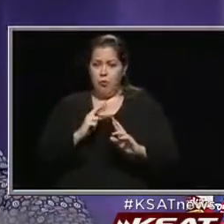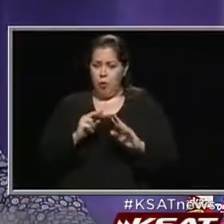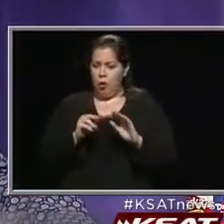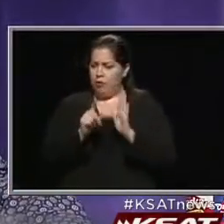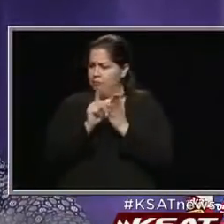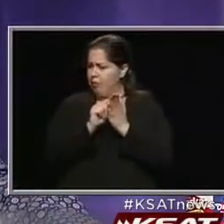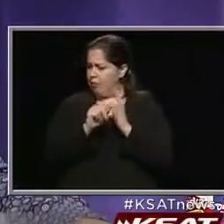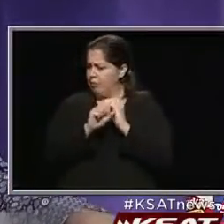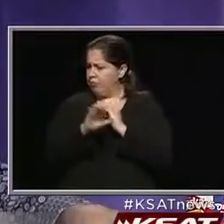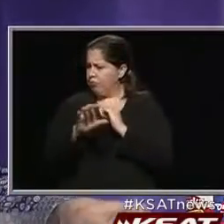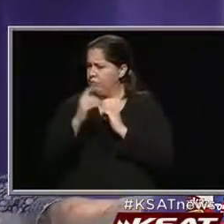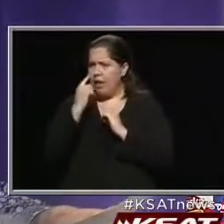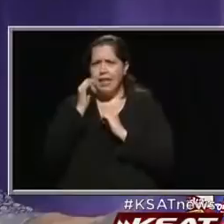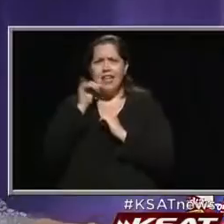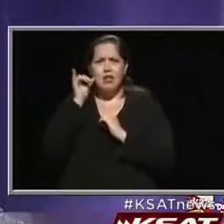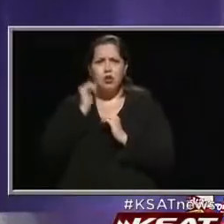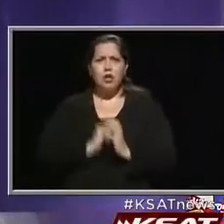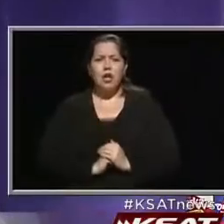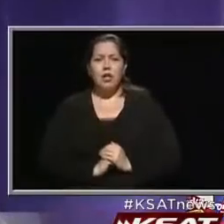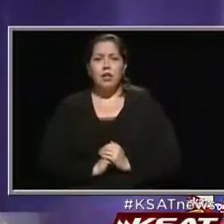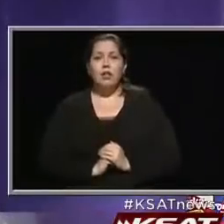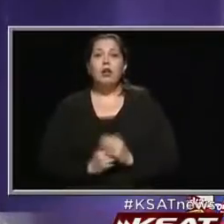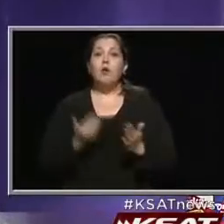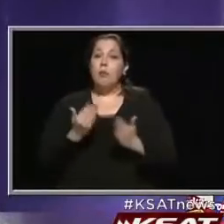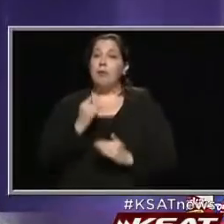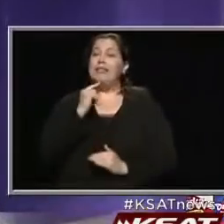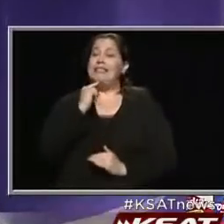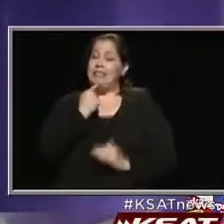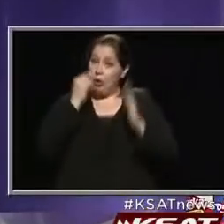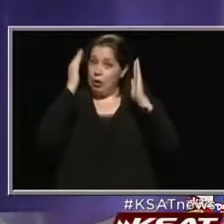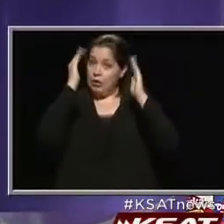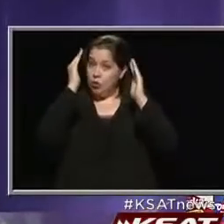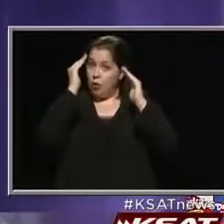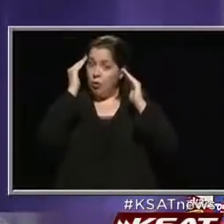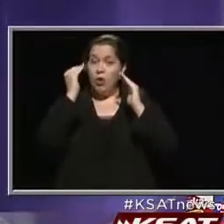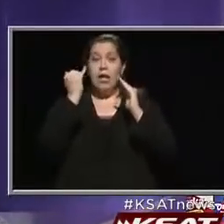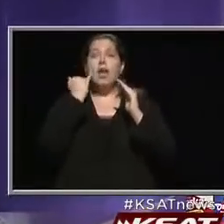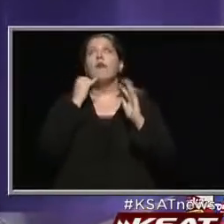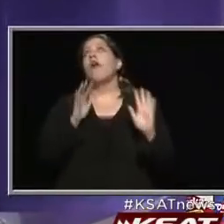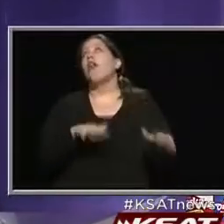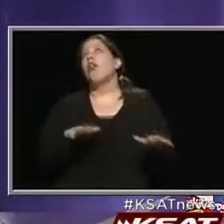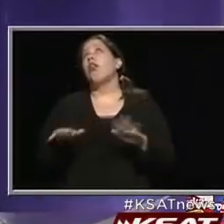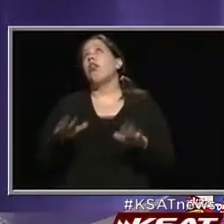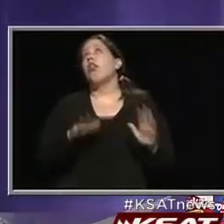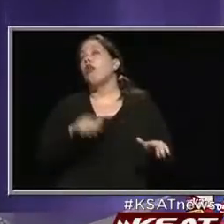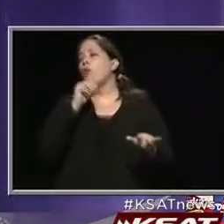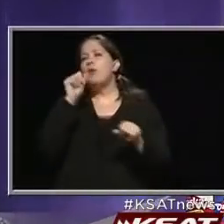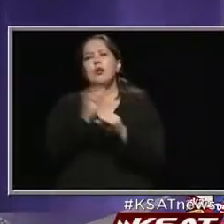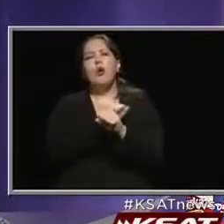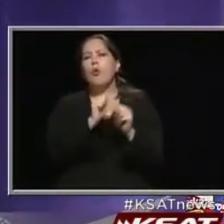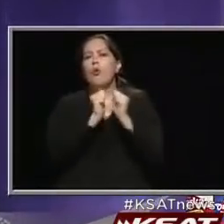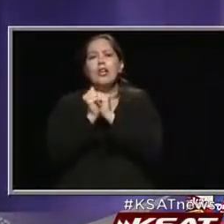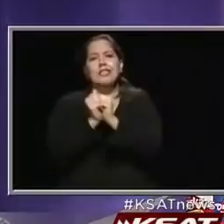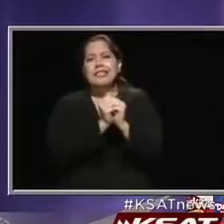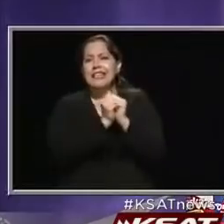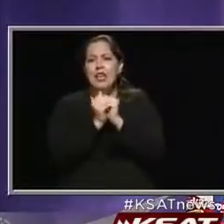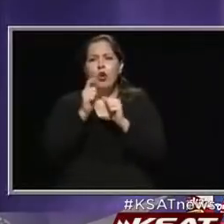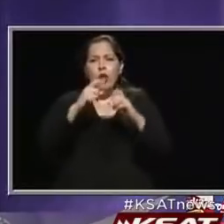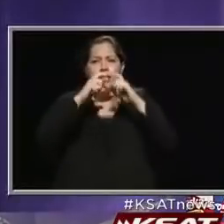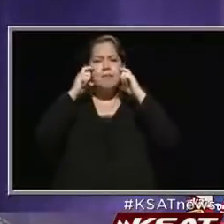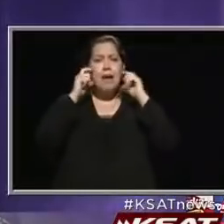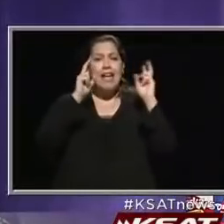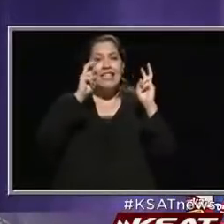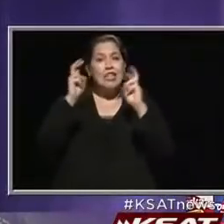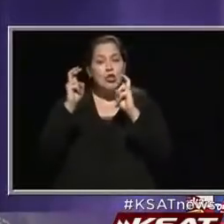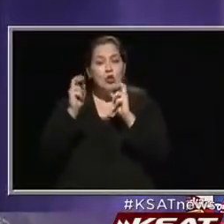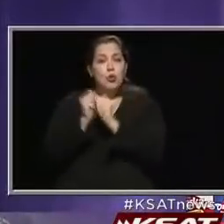believe, yesterday, we could be in serious trouble. If we do nothing and if we don't work together on this mask issue that we're